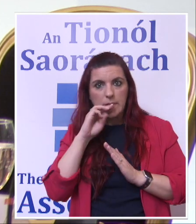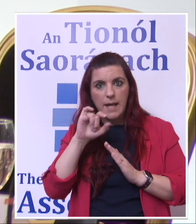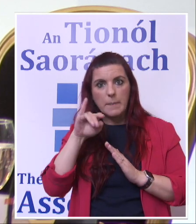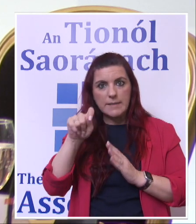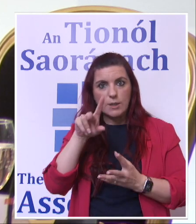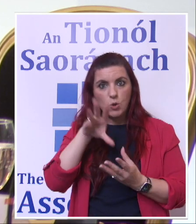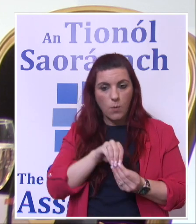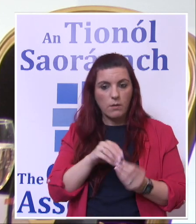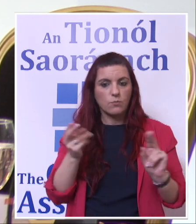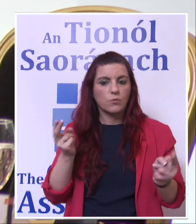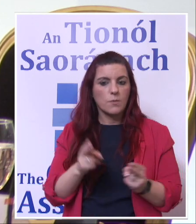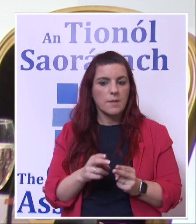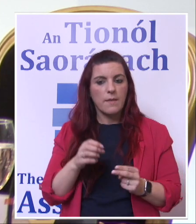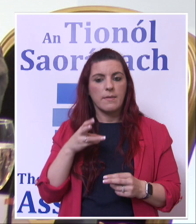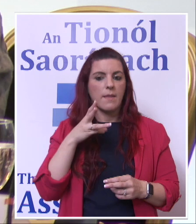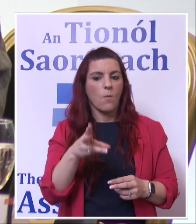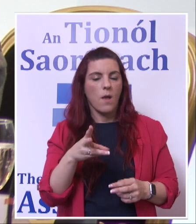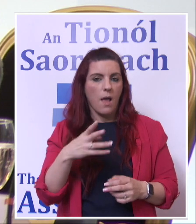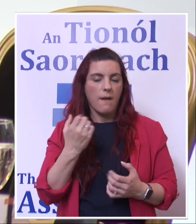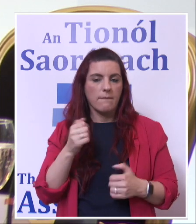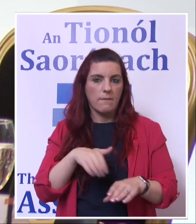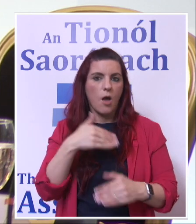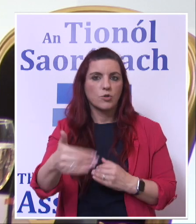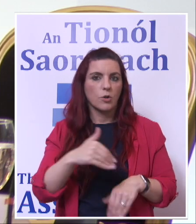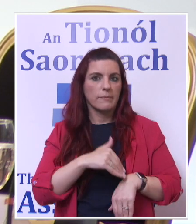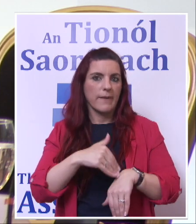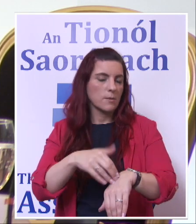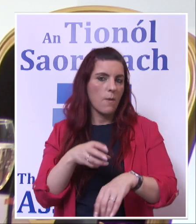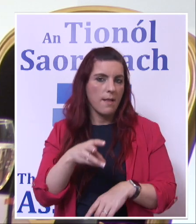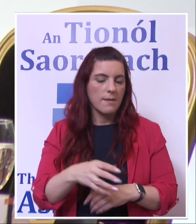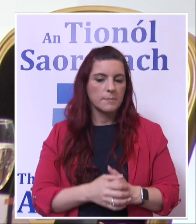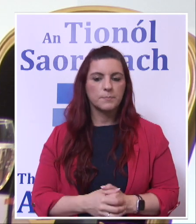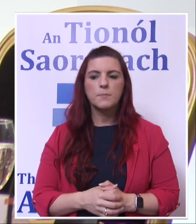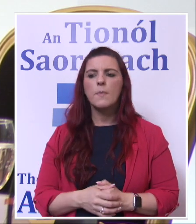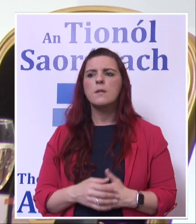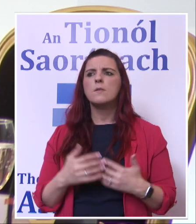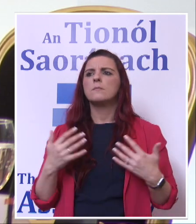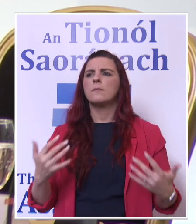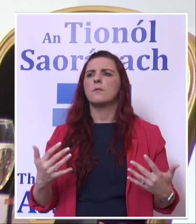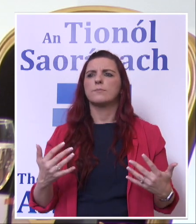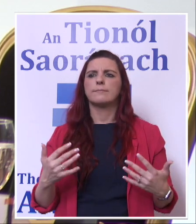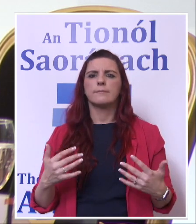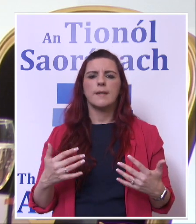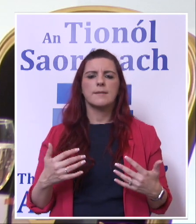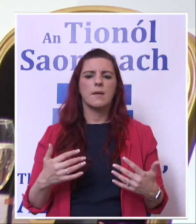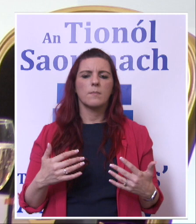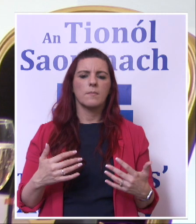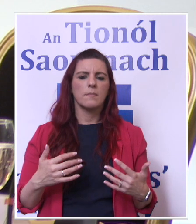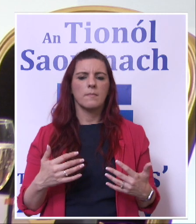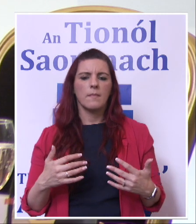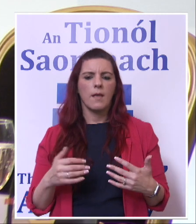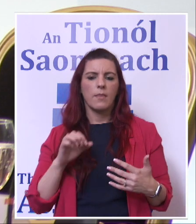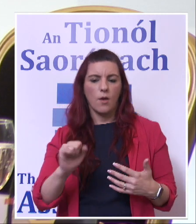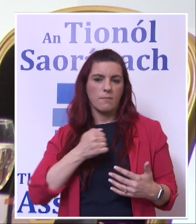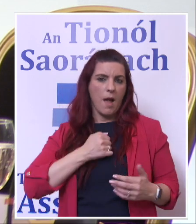that's something that's going to cause long-term issues and so on. So there are some responses